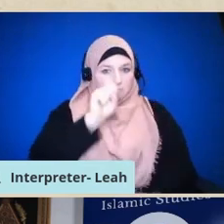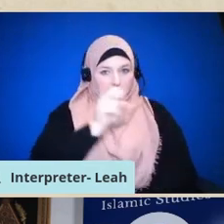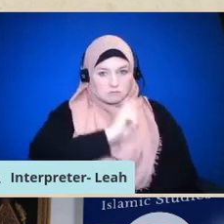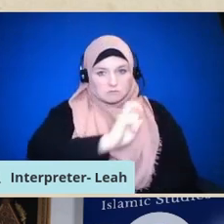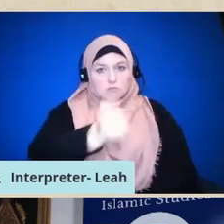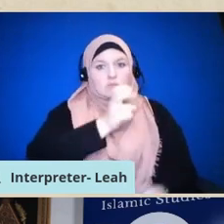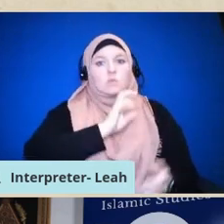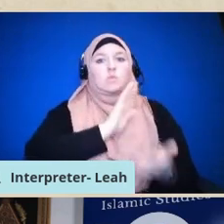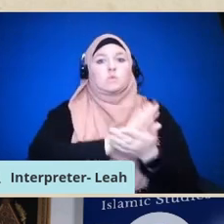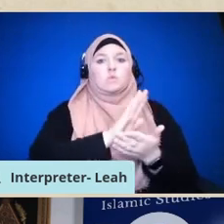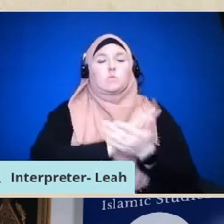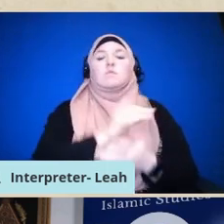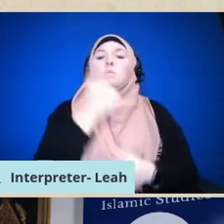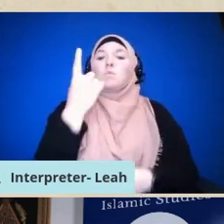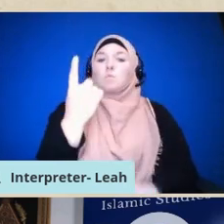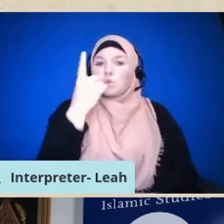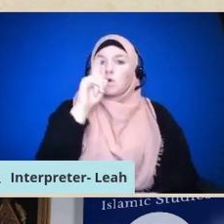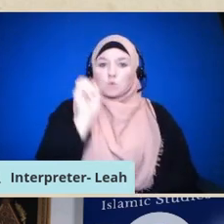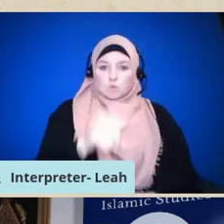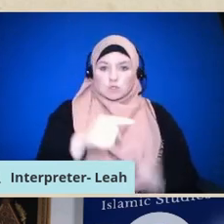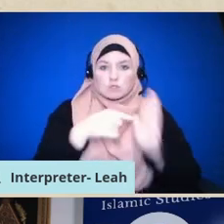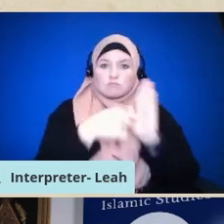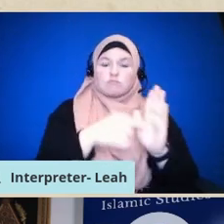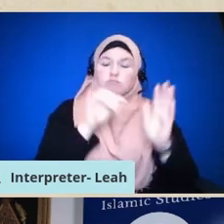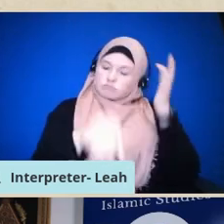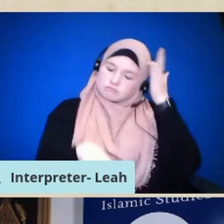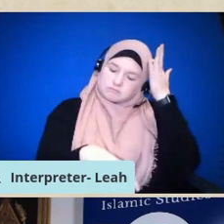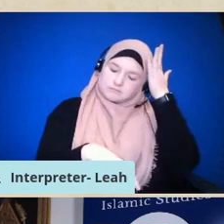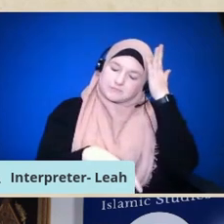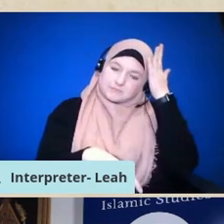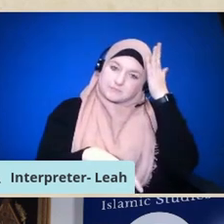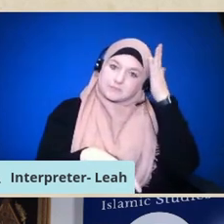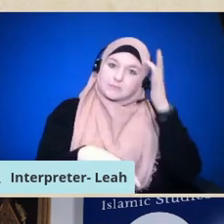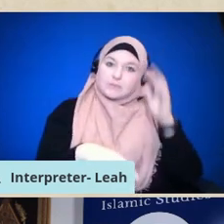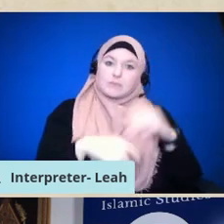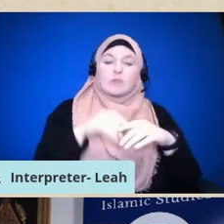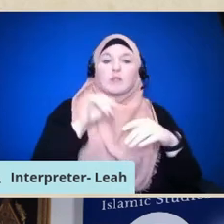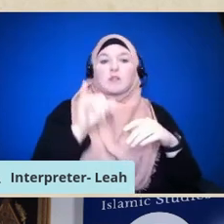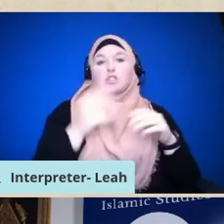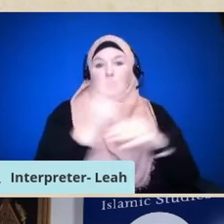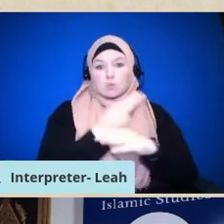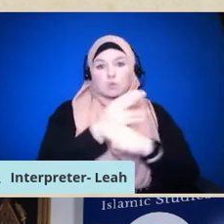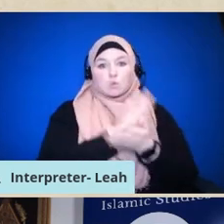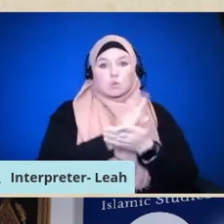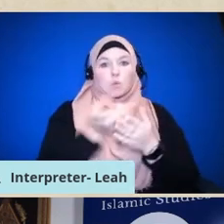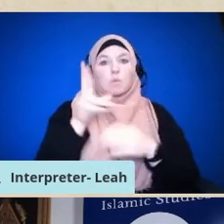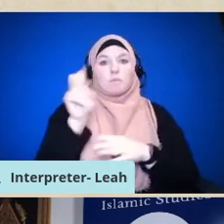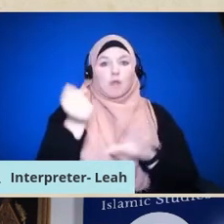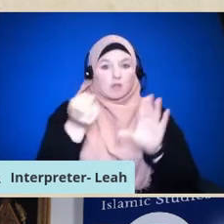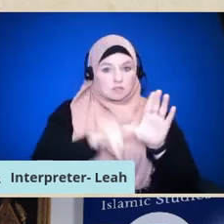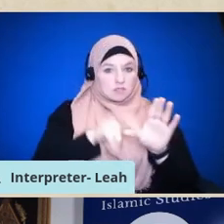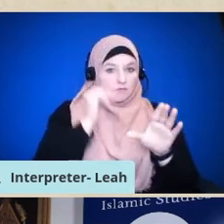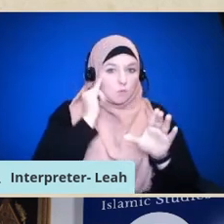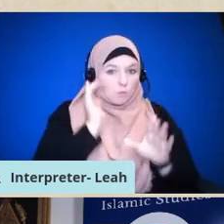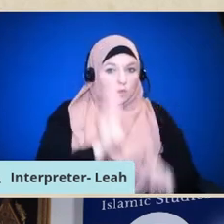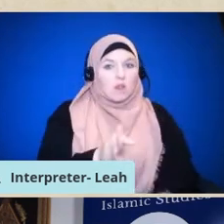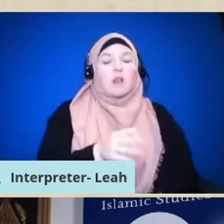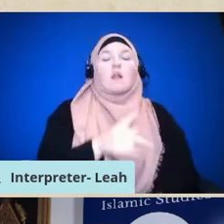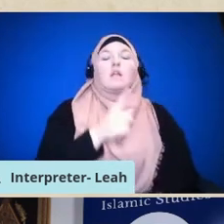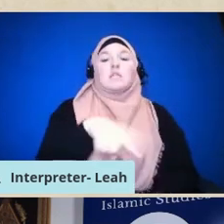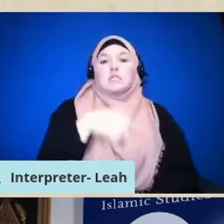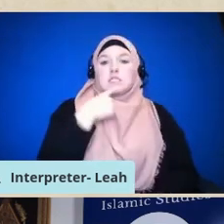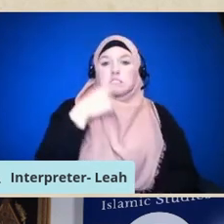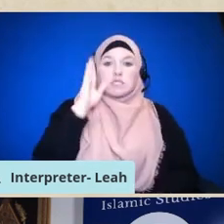school. And one of the questions reflected that dimension of using the school bus. And we asked them that